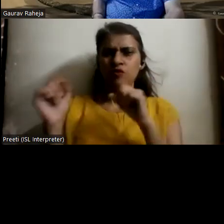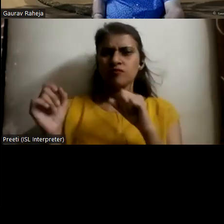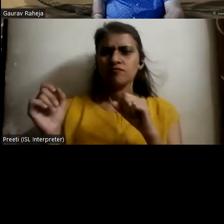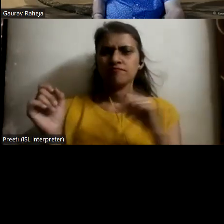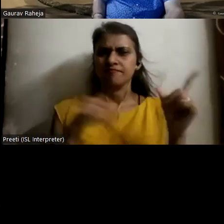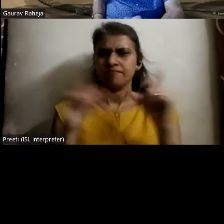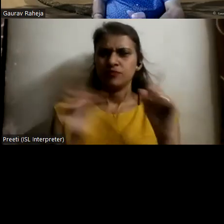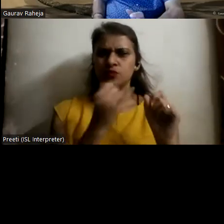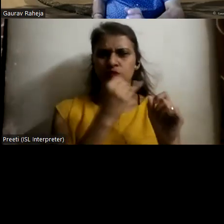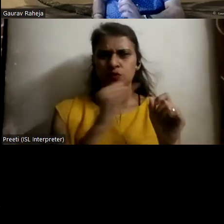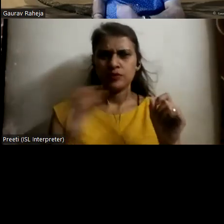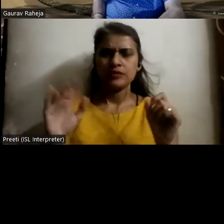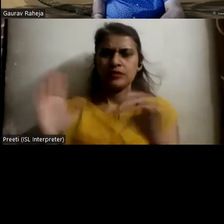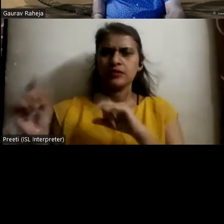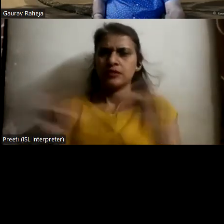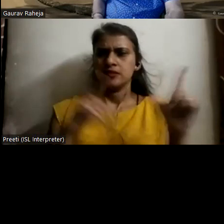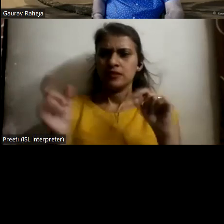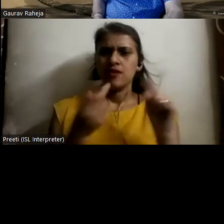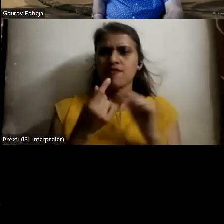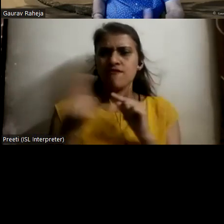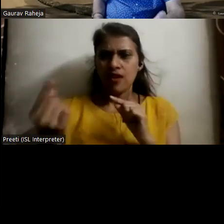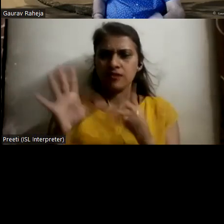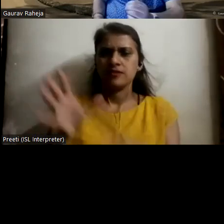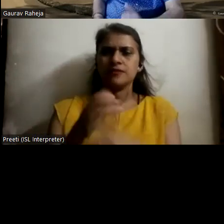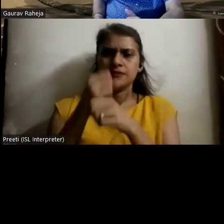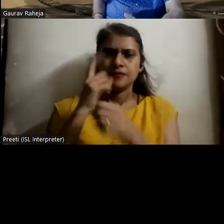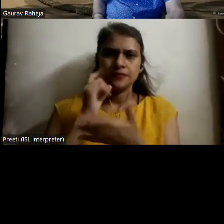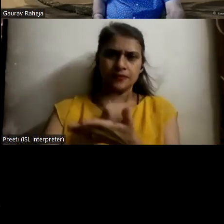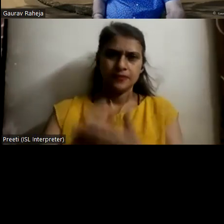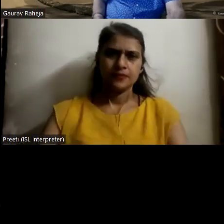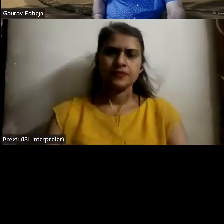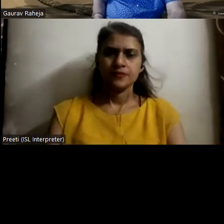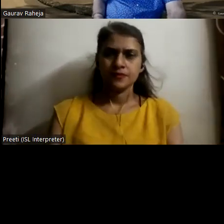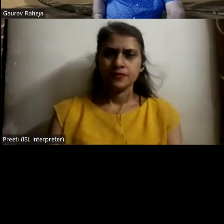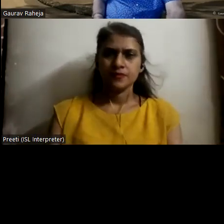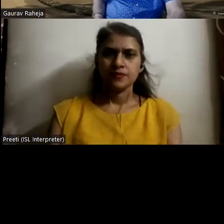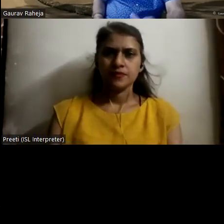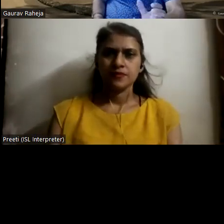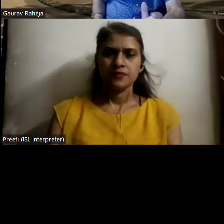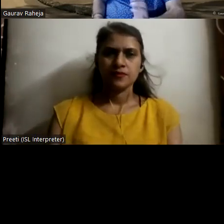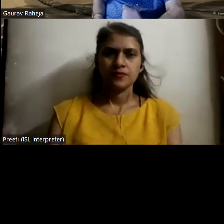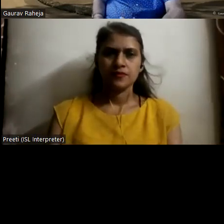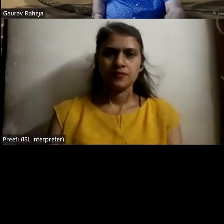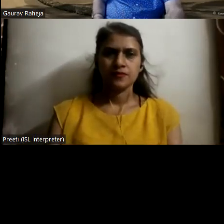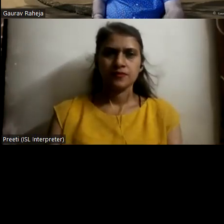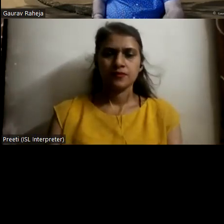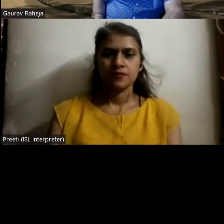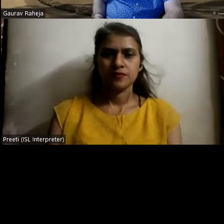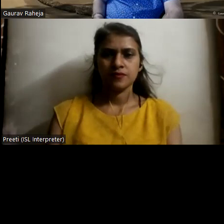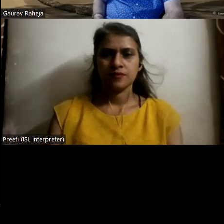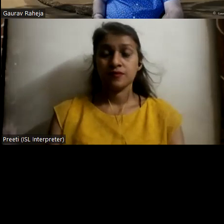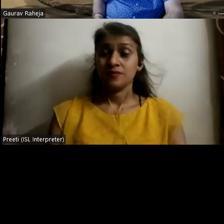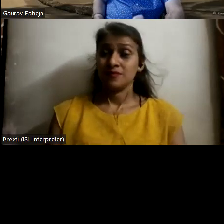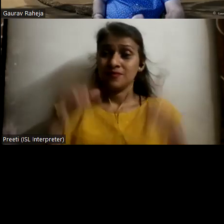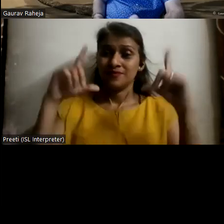actually come to the point which I want to share now. Therefore, with you guys, I'm showing you a picture of a